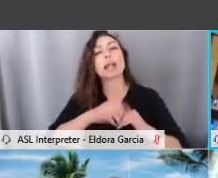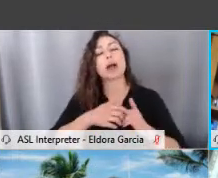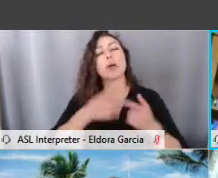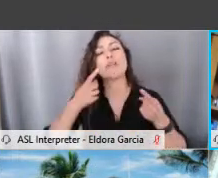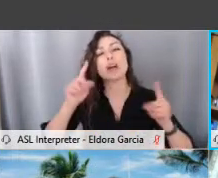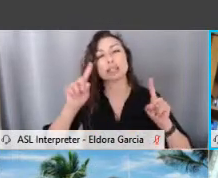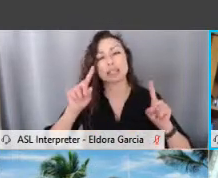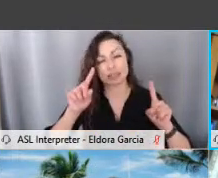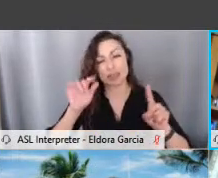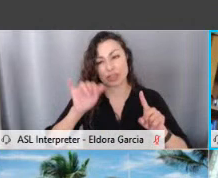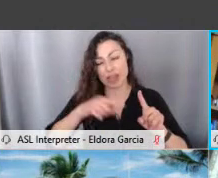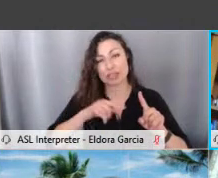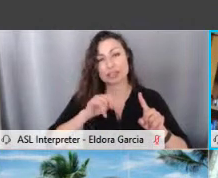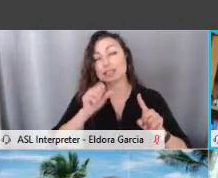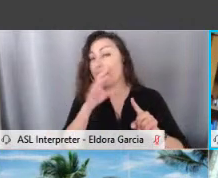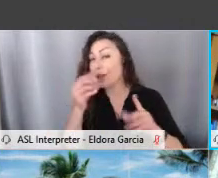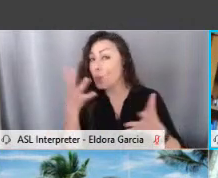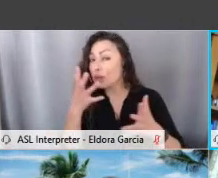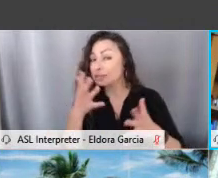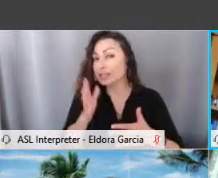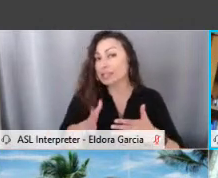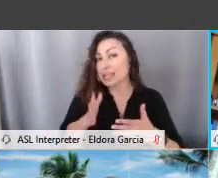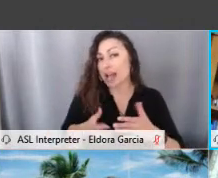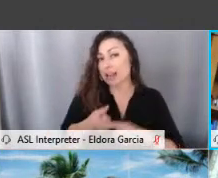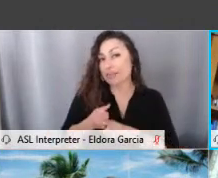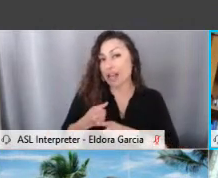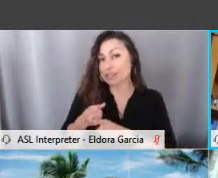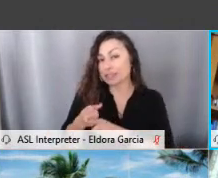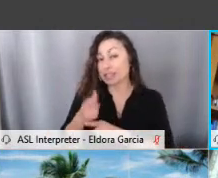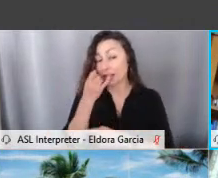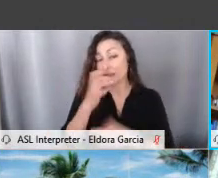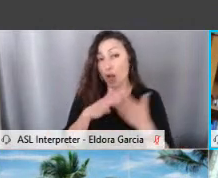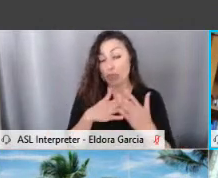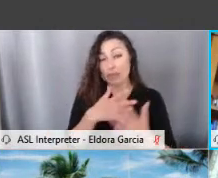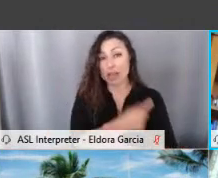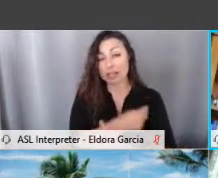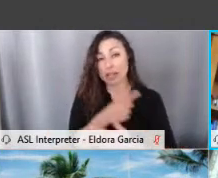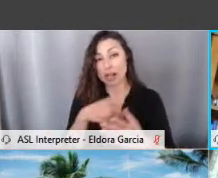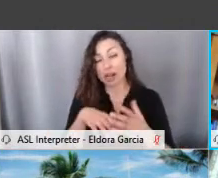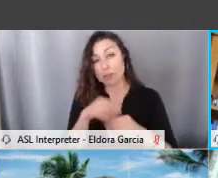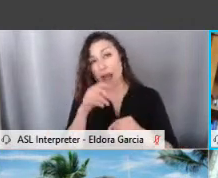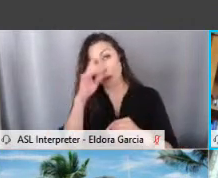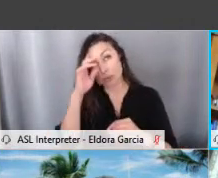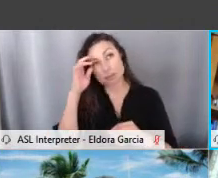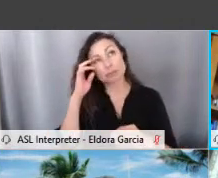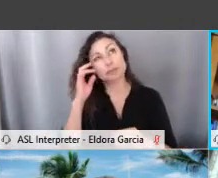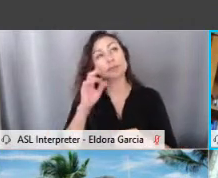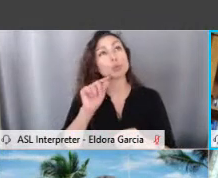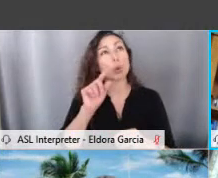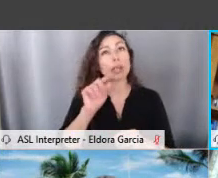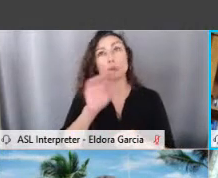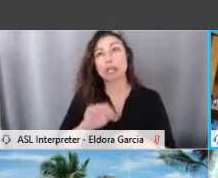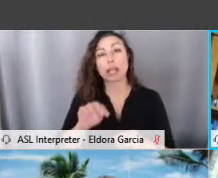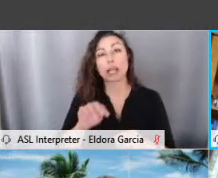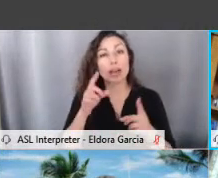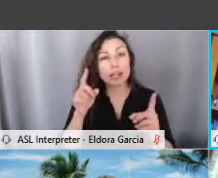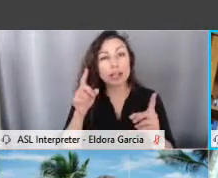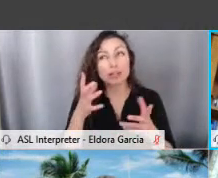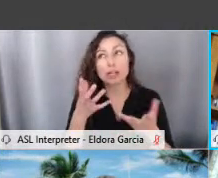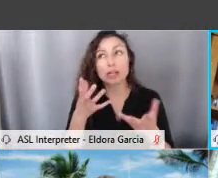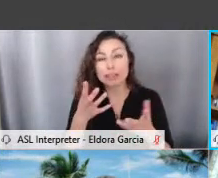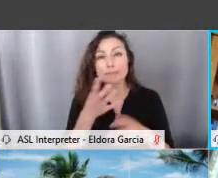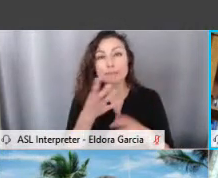is and the side effects. If all these vaccines come out and they're 20% effective and